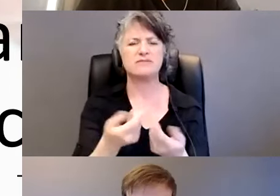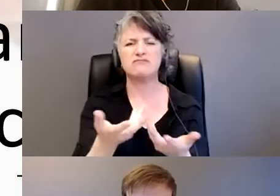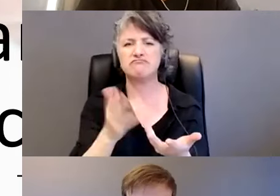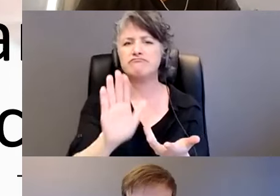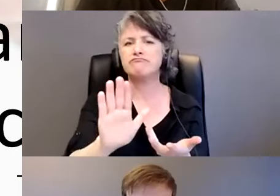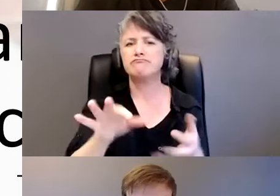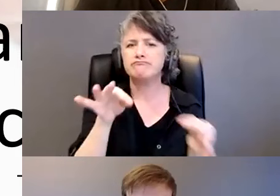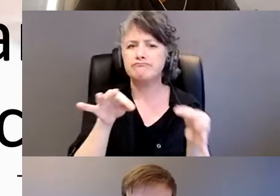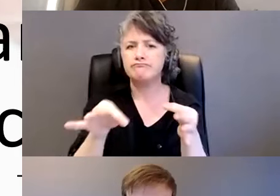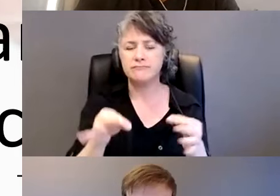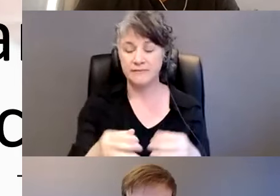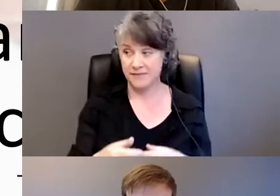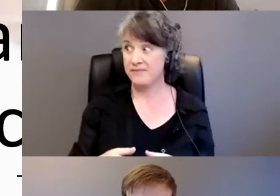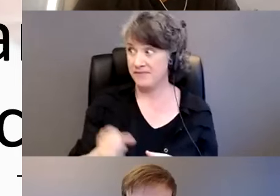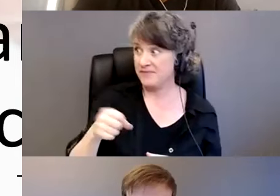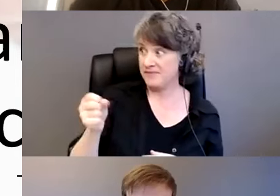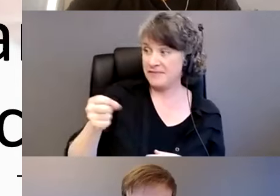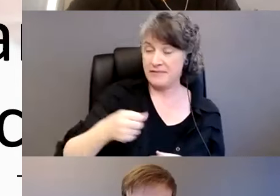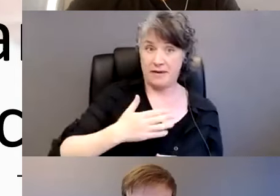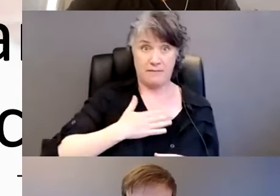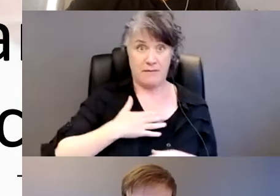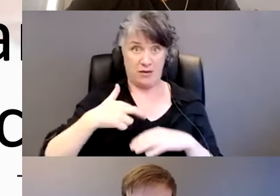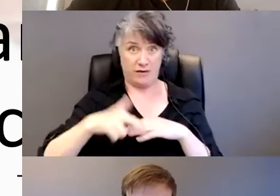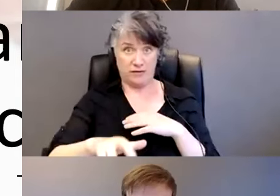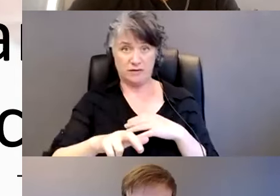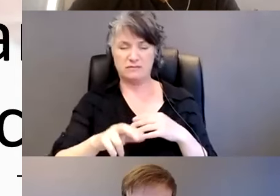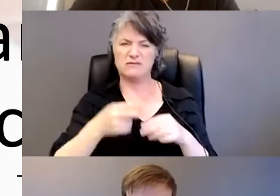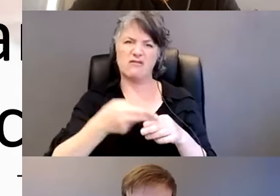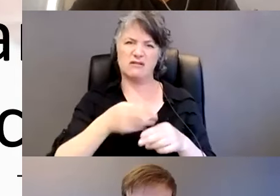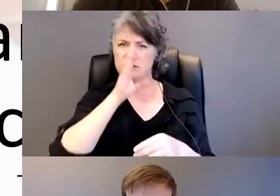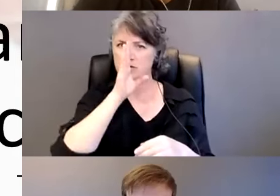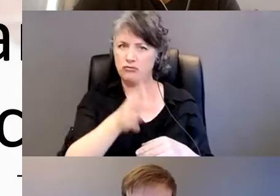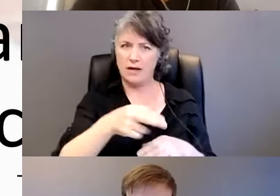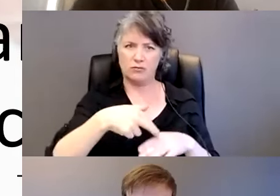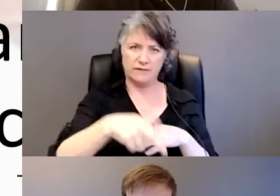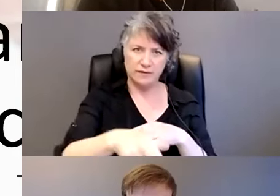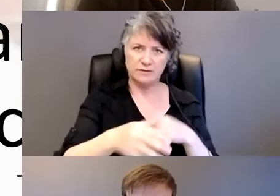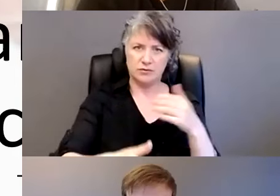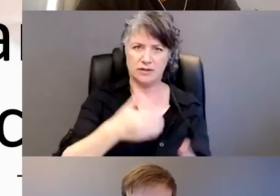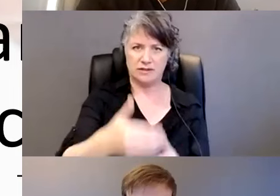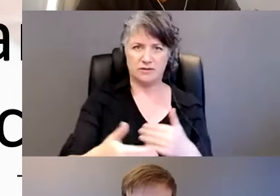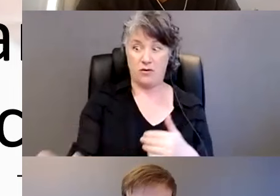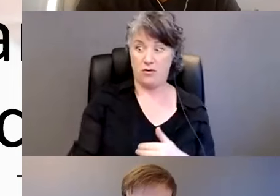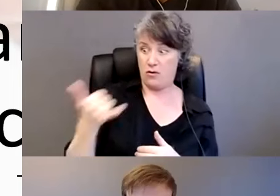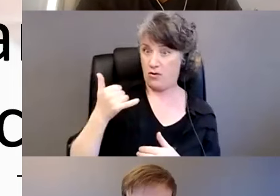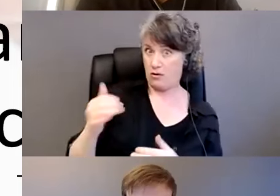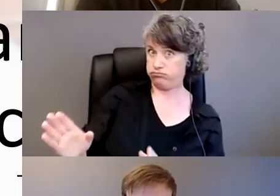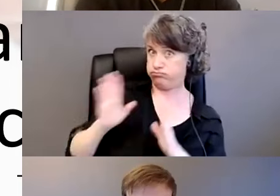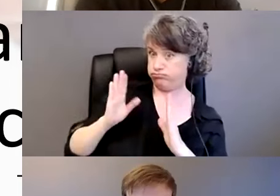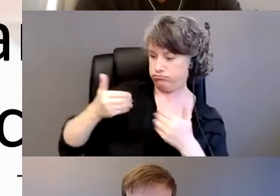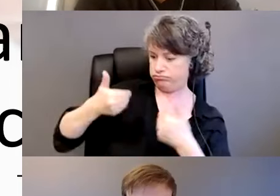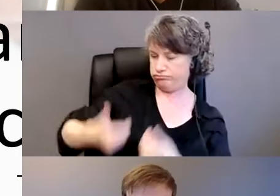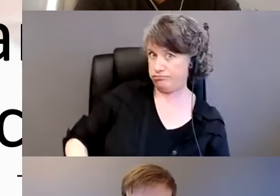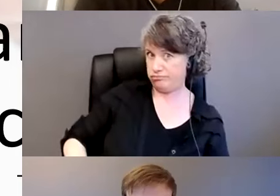Yeah, so my referrals are what we consider a direct referral process. So I get calls directly to myself. I get them again from